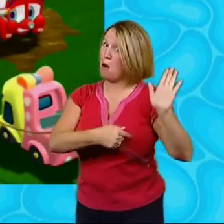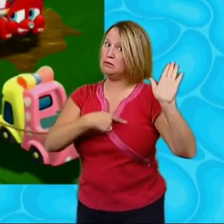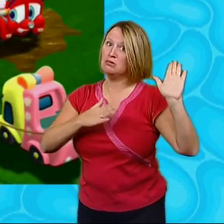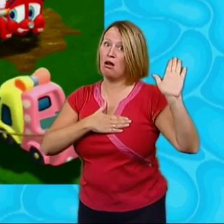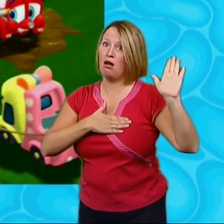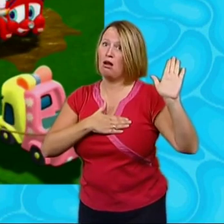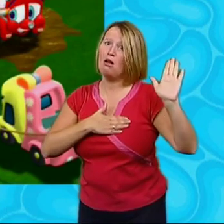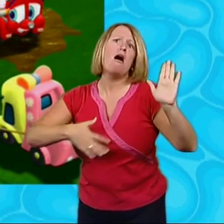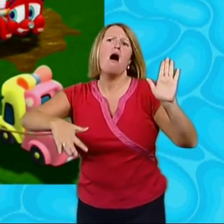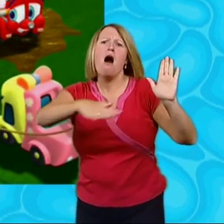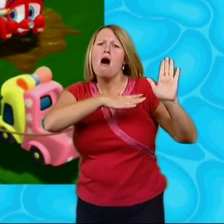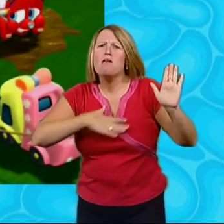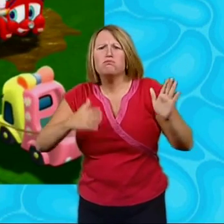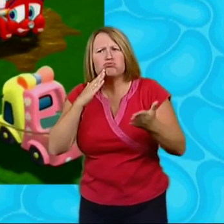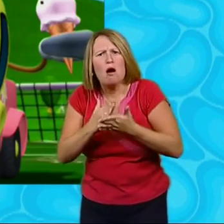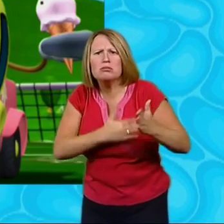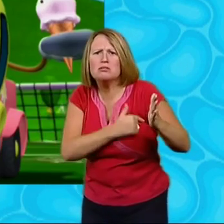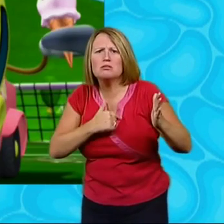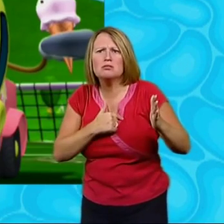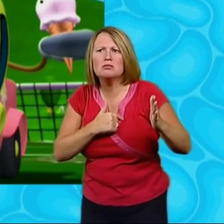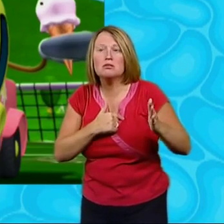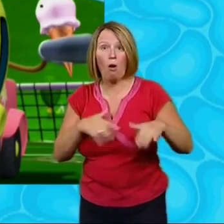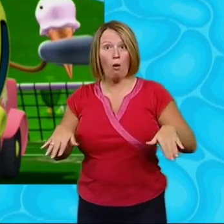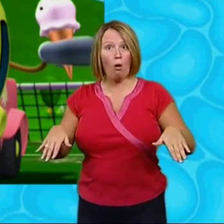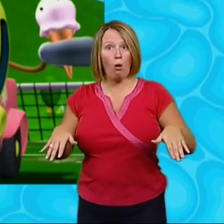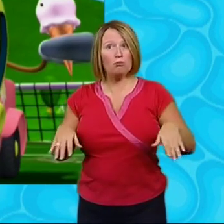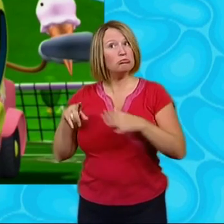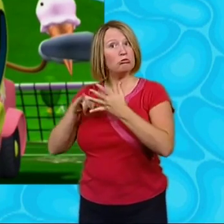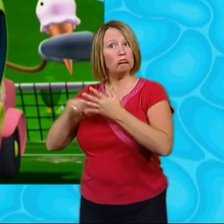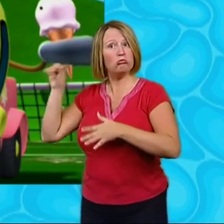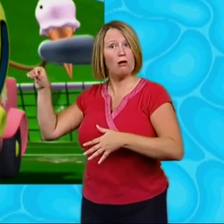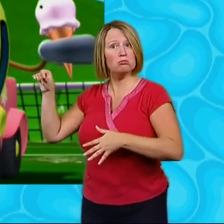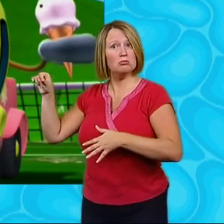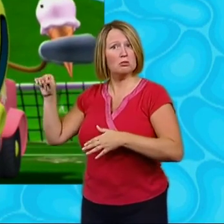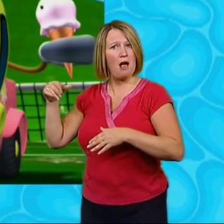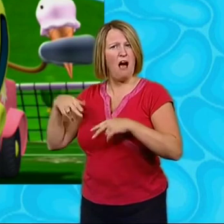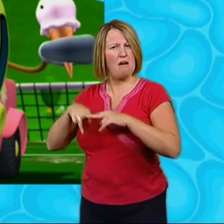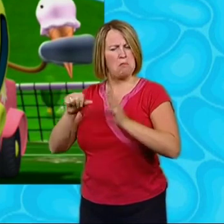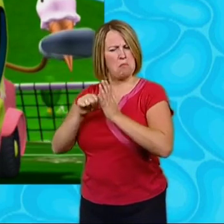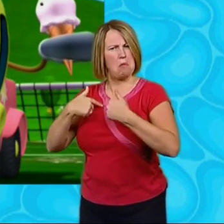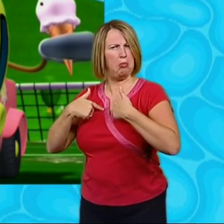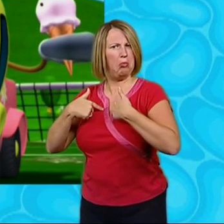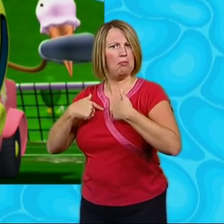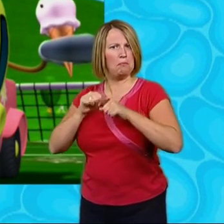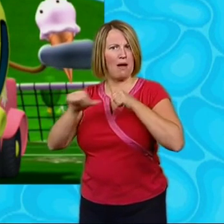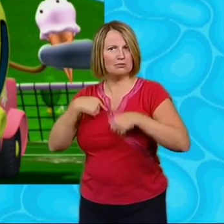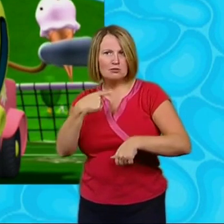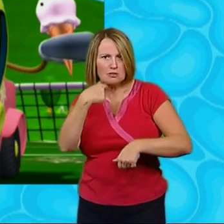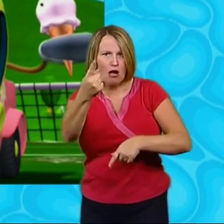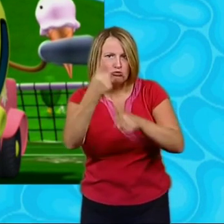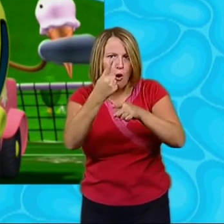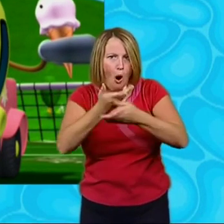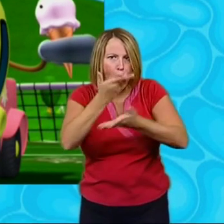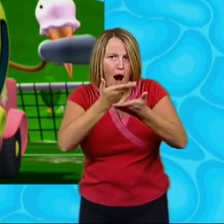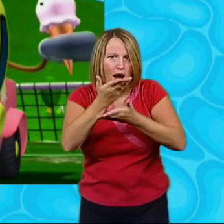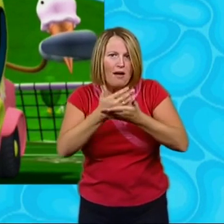promise. Yeah, that's your promise. Well, Sat was right. If something bothers you, the best thing to do is speak up and